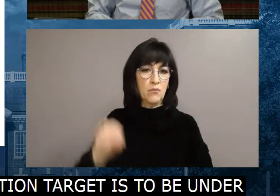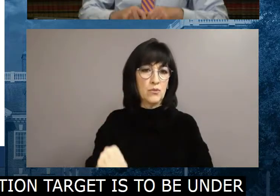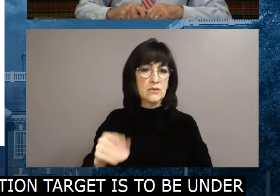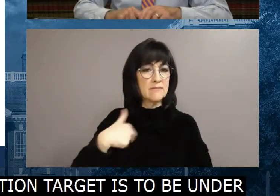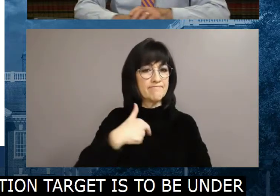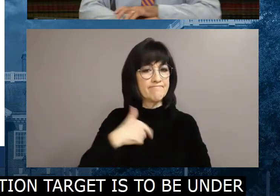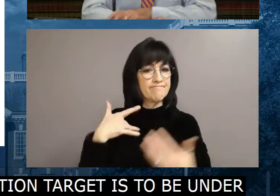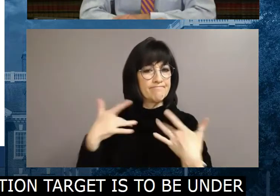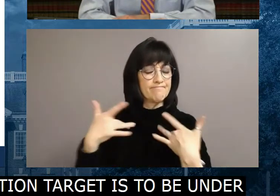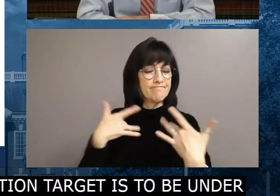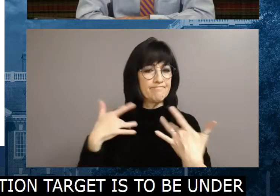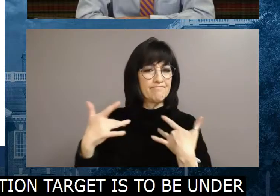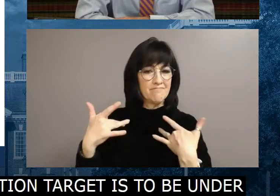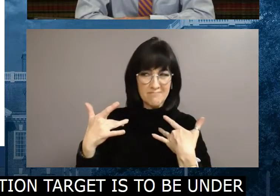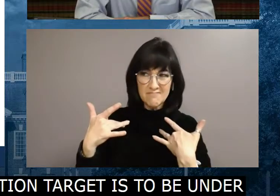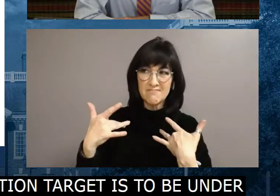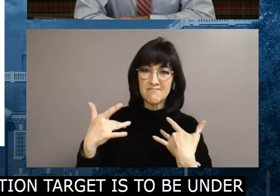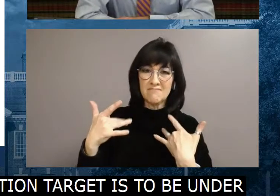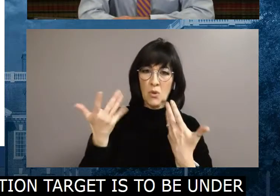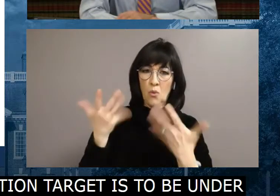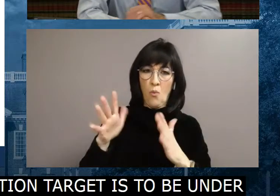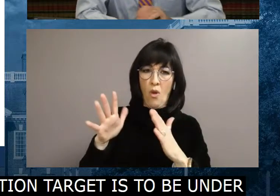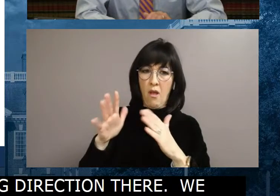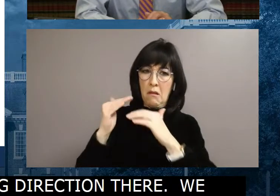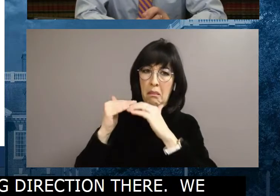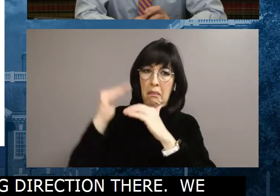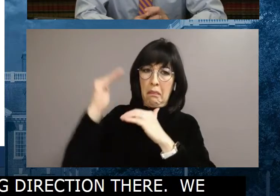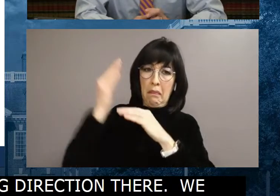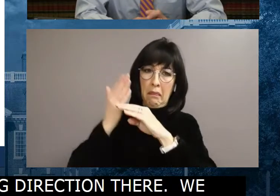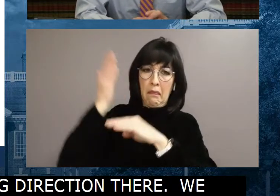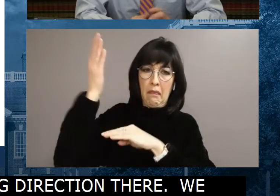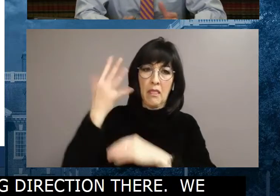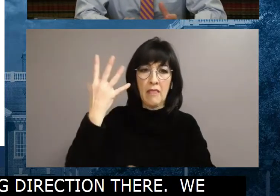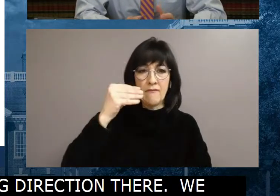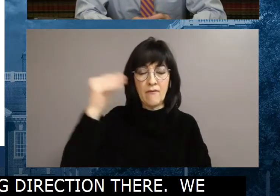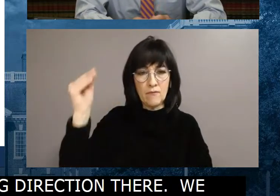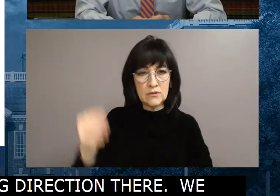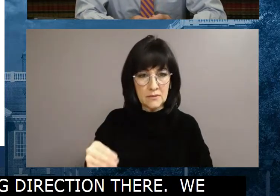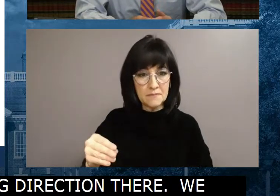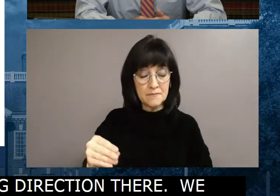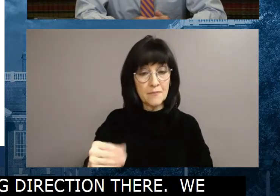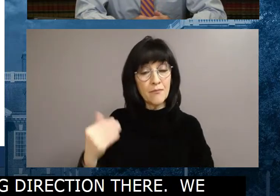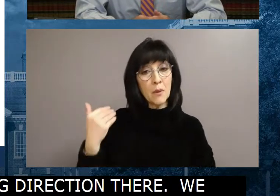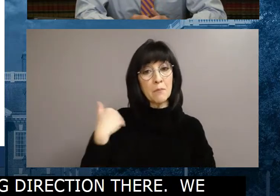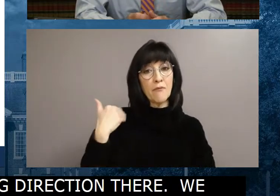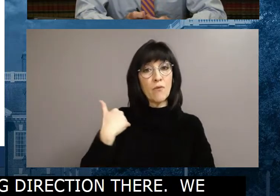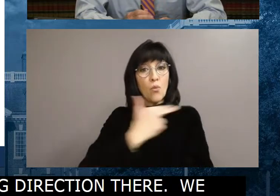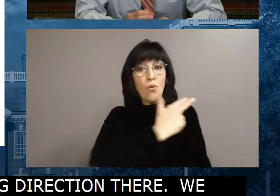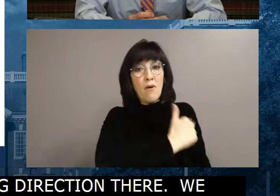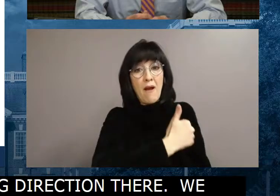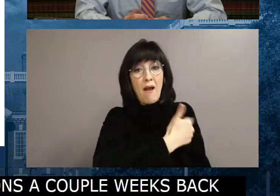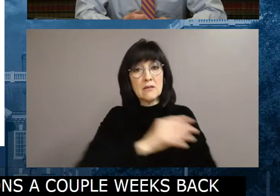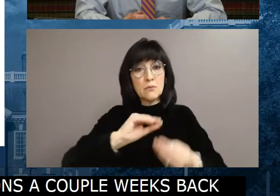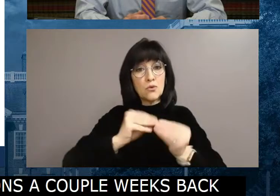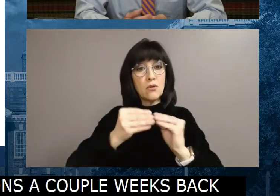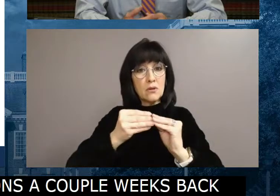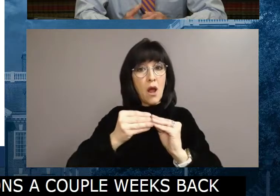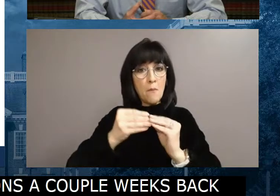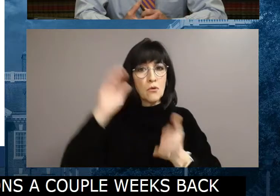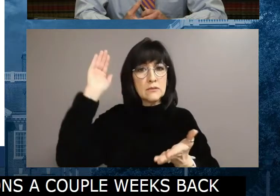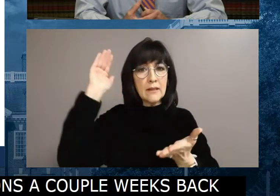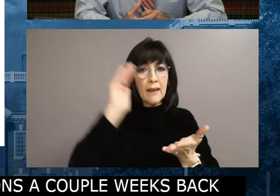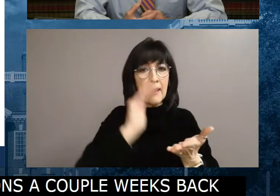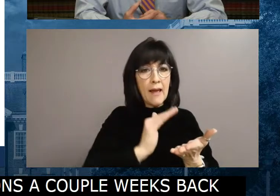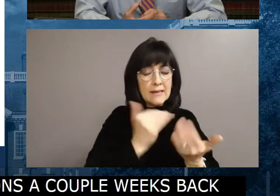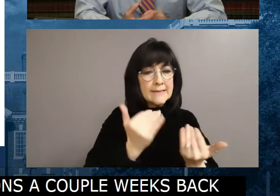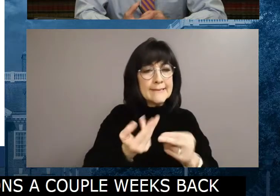100 hospitalizations a couple weeks back. Now we're up to 134. We do get some pretty good reports from the